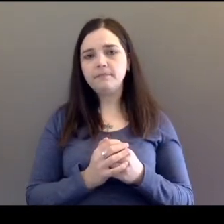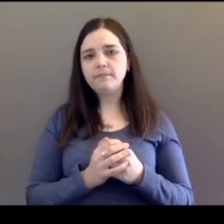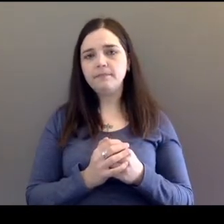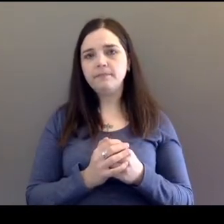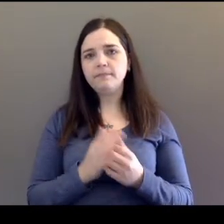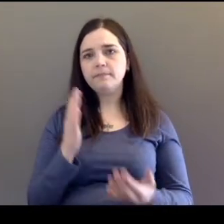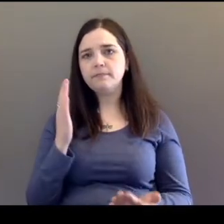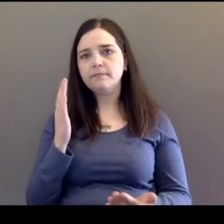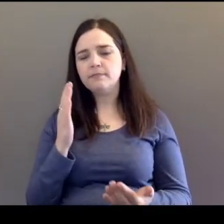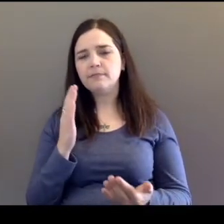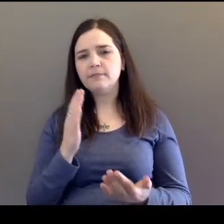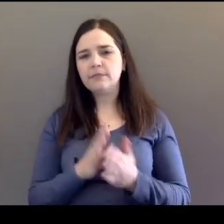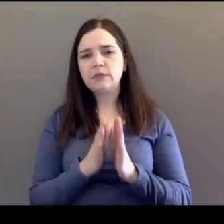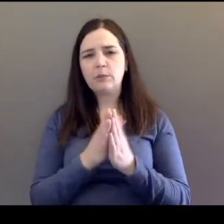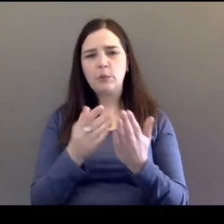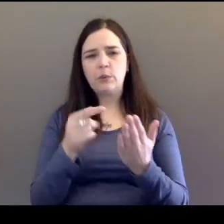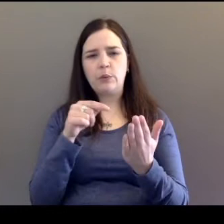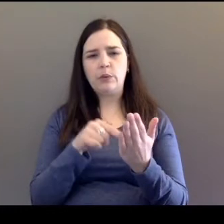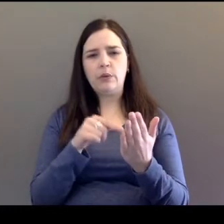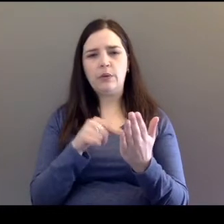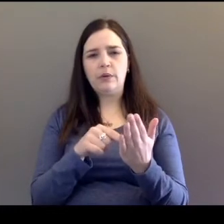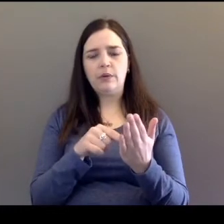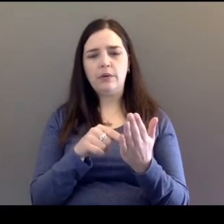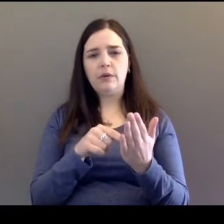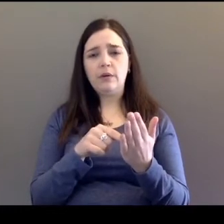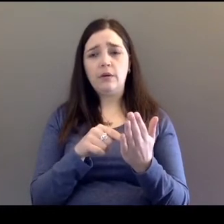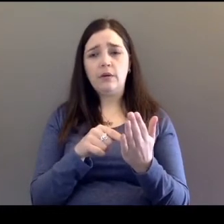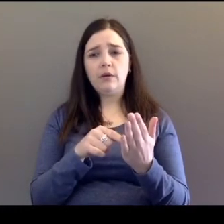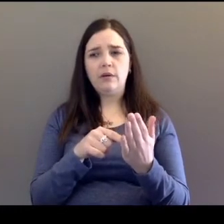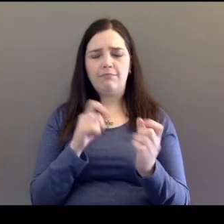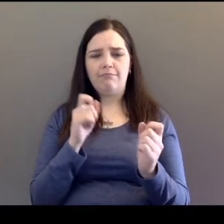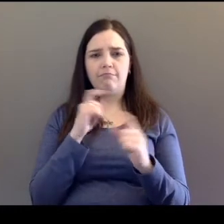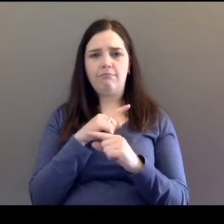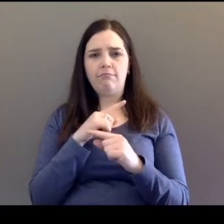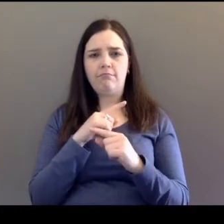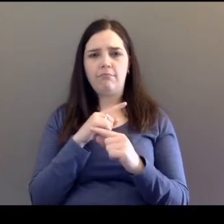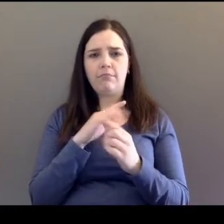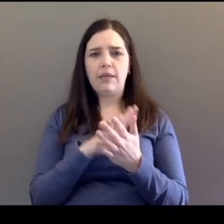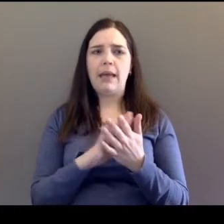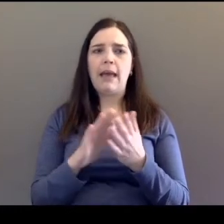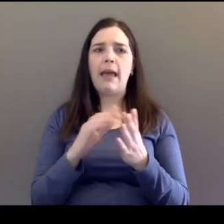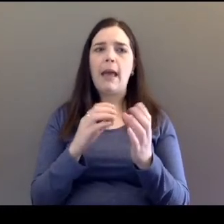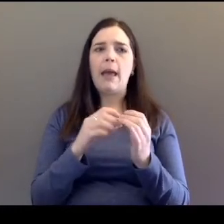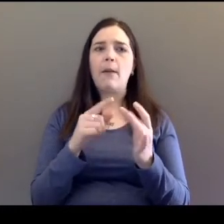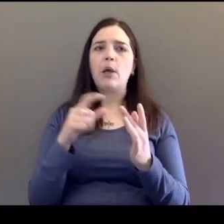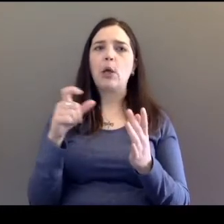There's a rather obscure book in the Bible, which is the book of the prophet Habakkuk.